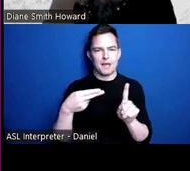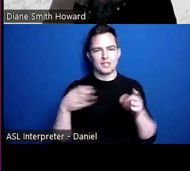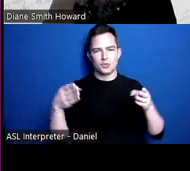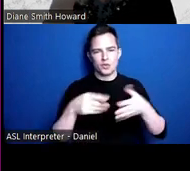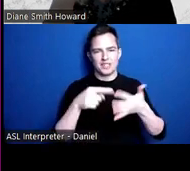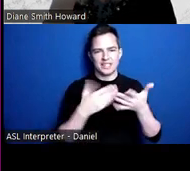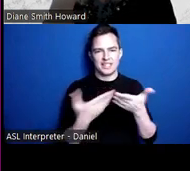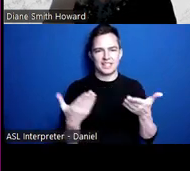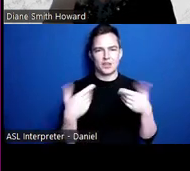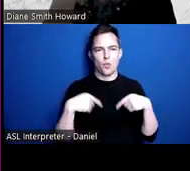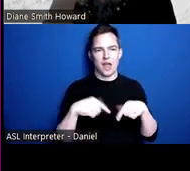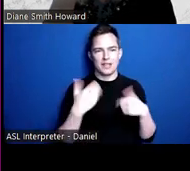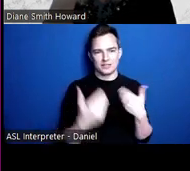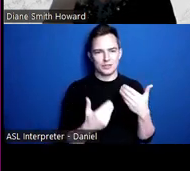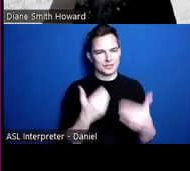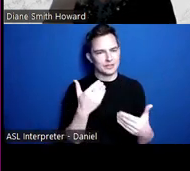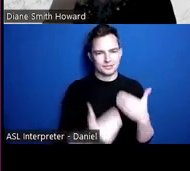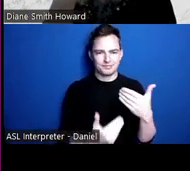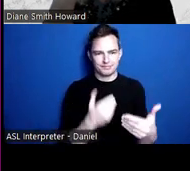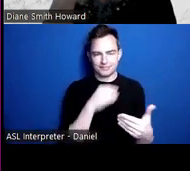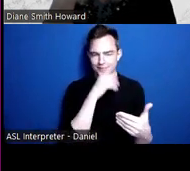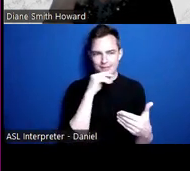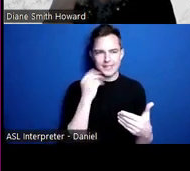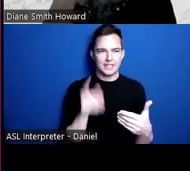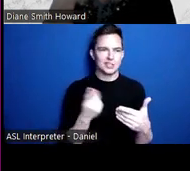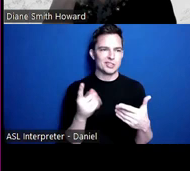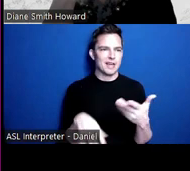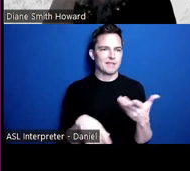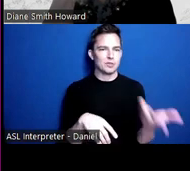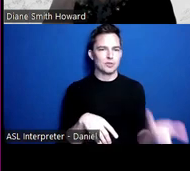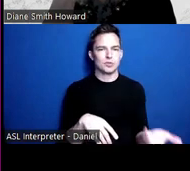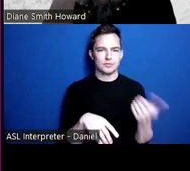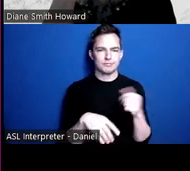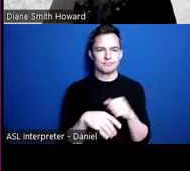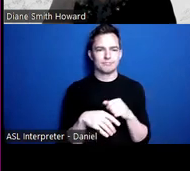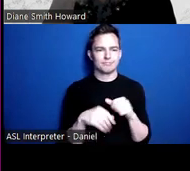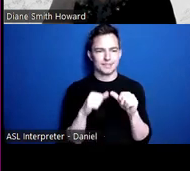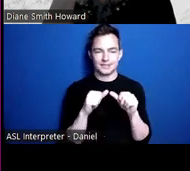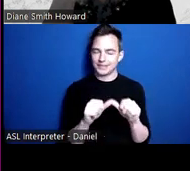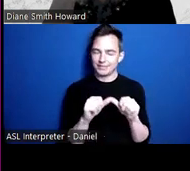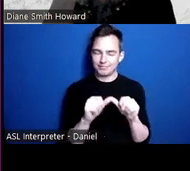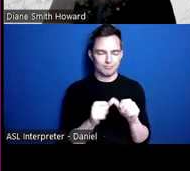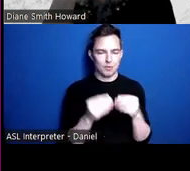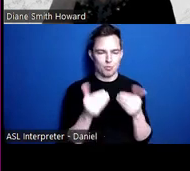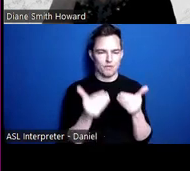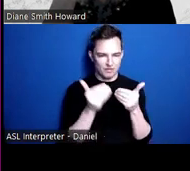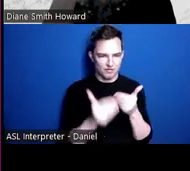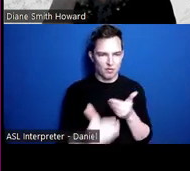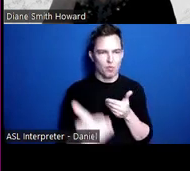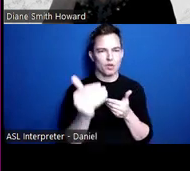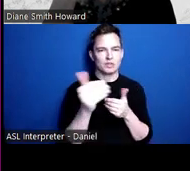along. So you just gotta keep moving forward on some of these things. And